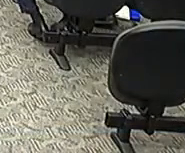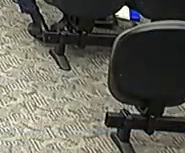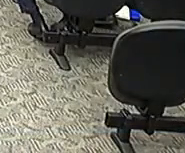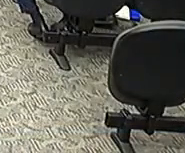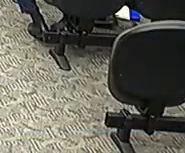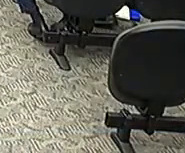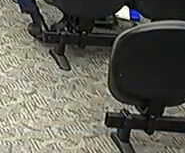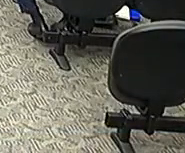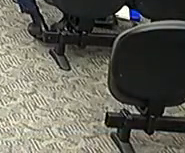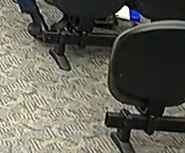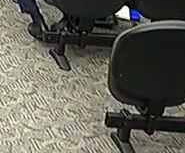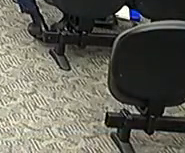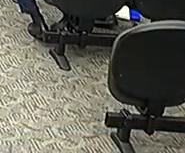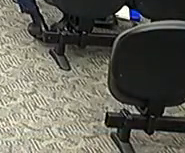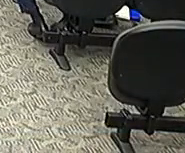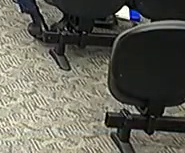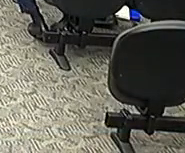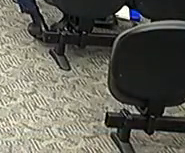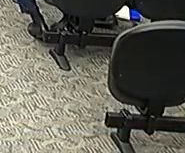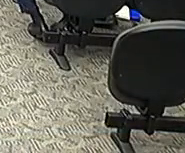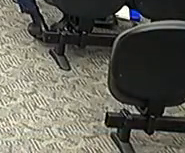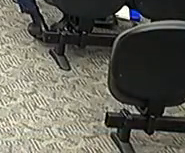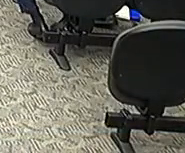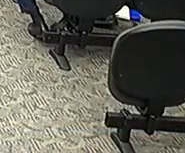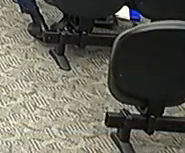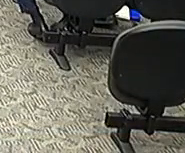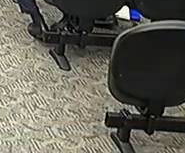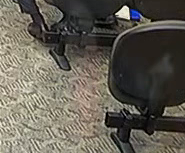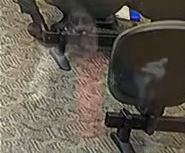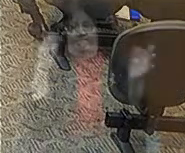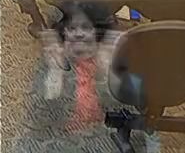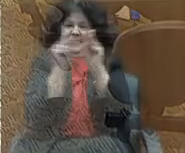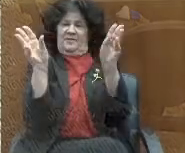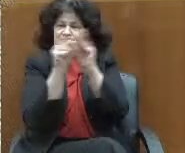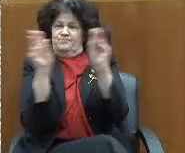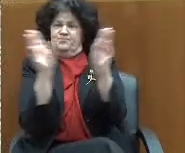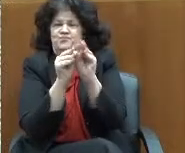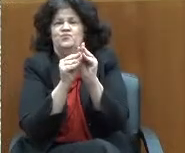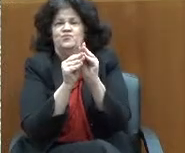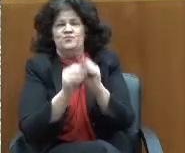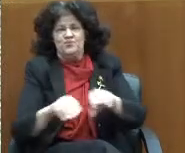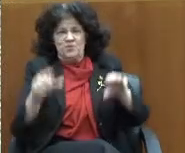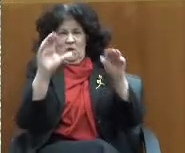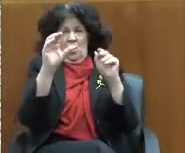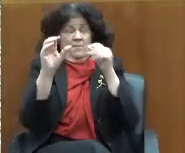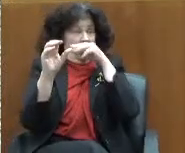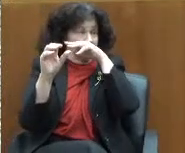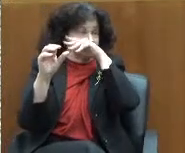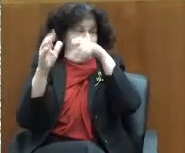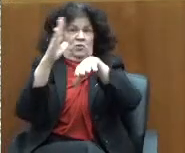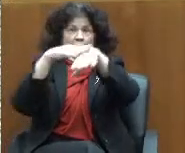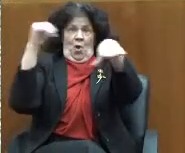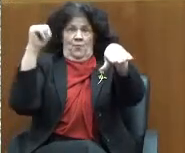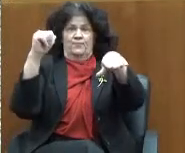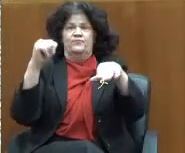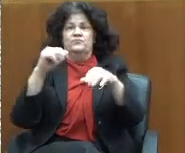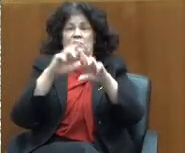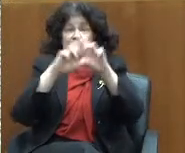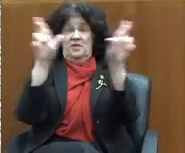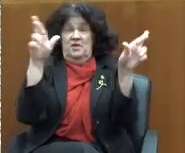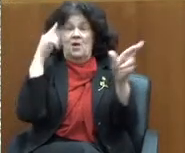On behalf of the Educator Effectiveness Committee, I call this meeting to order. May we have a roll call, please?